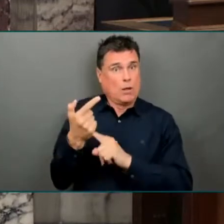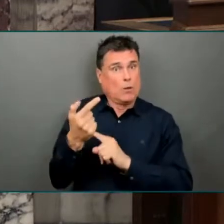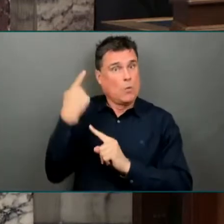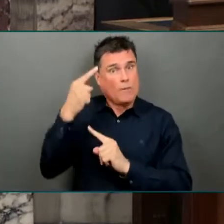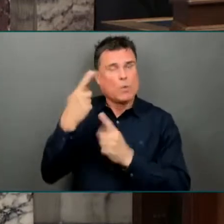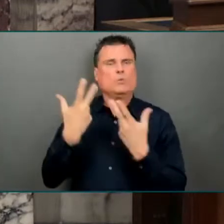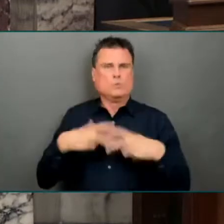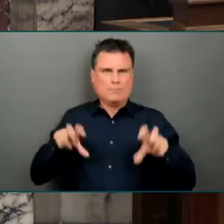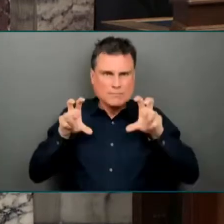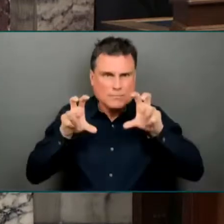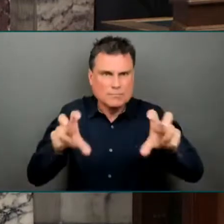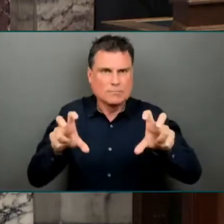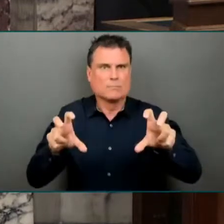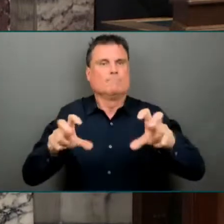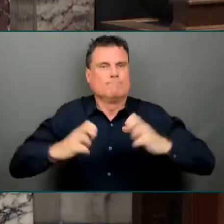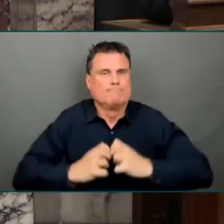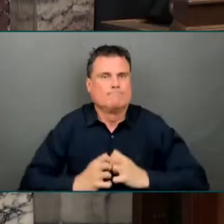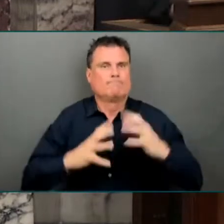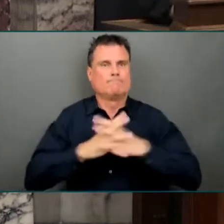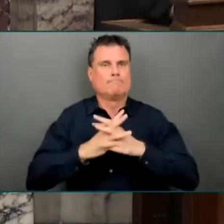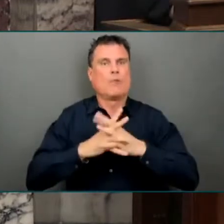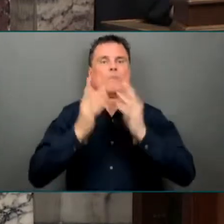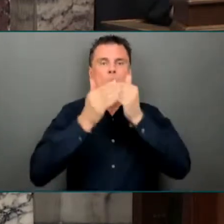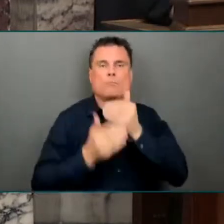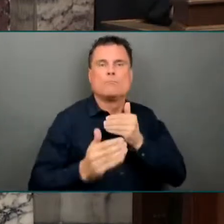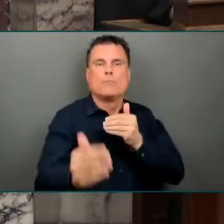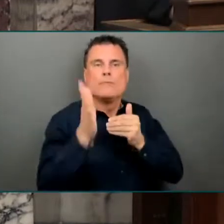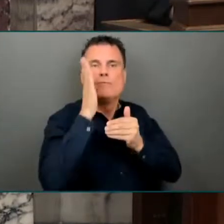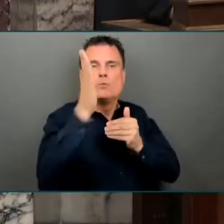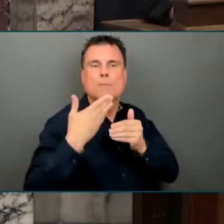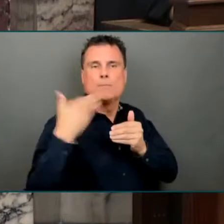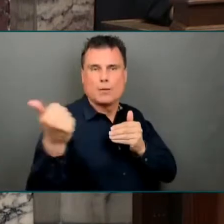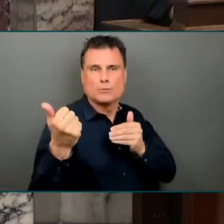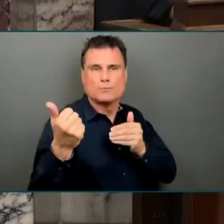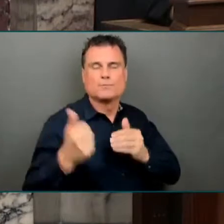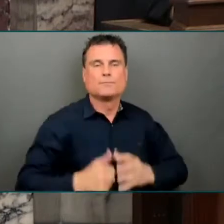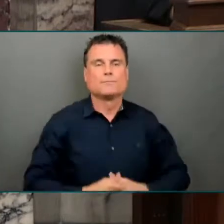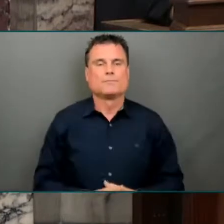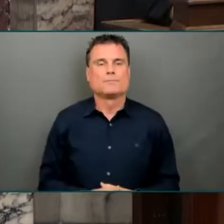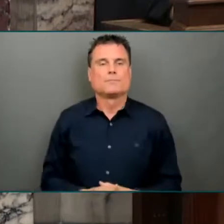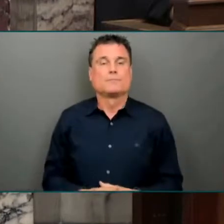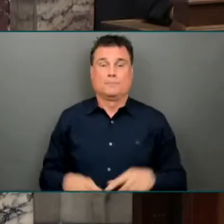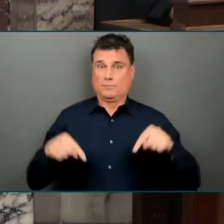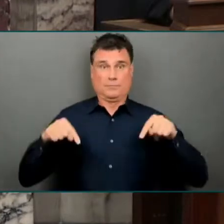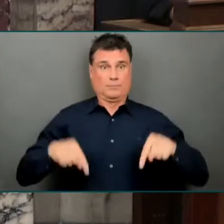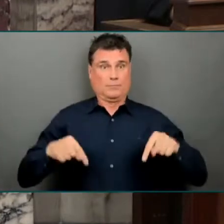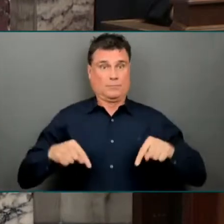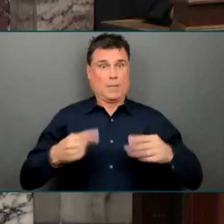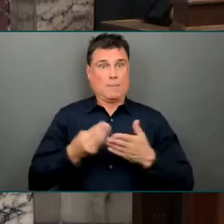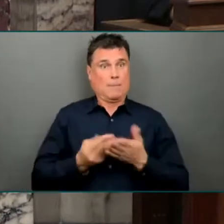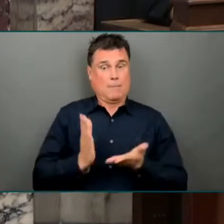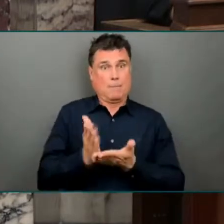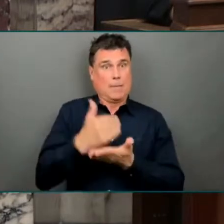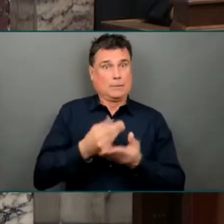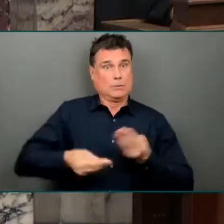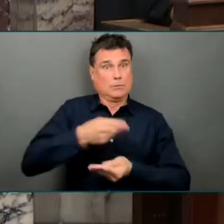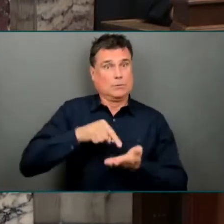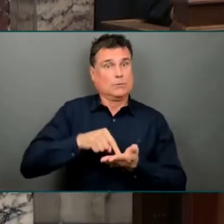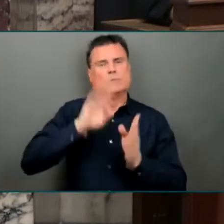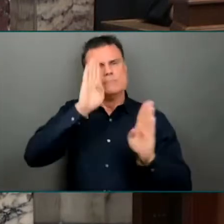This moment calls for action, and Budget 2021 delivers for the people of British